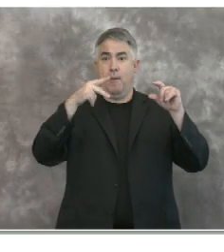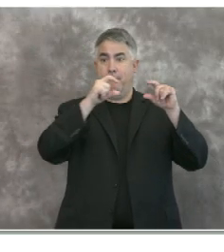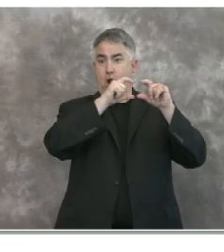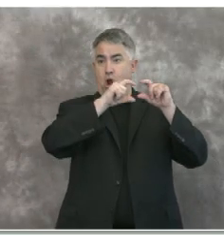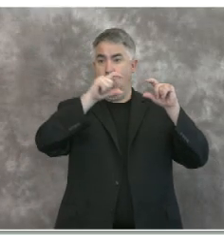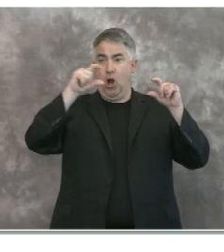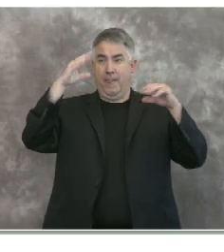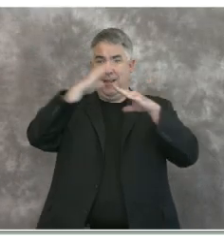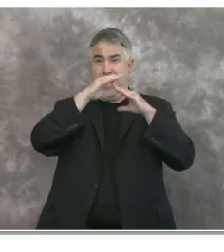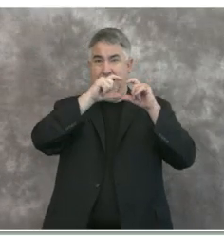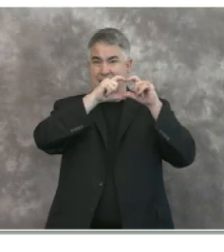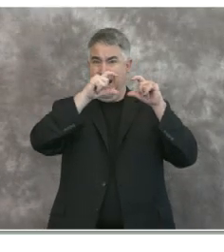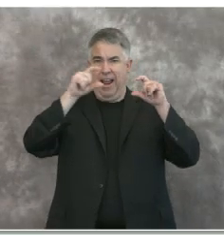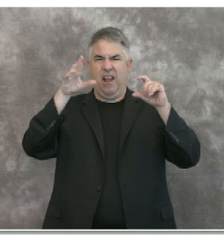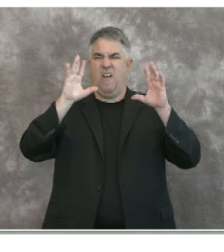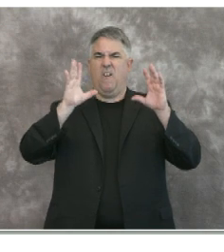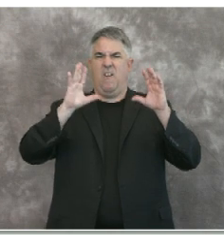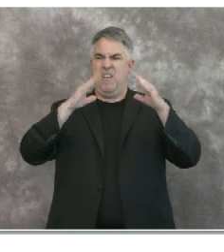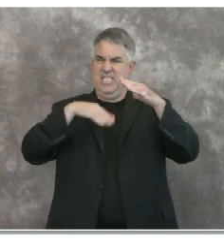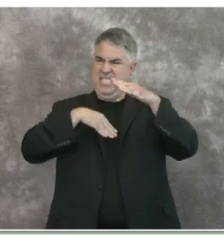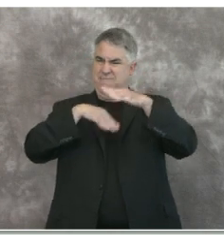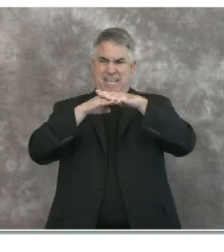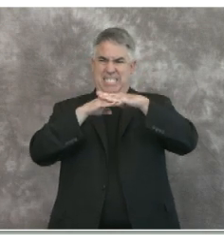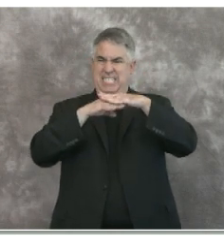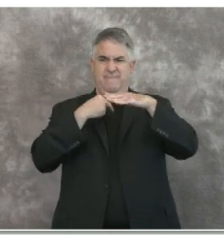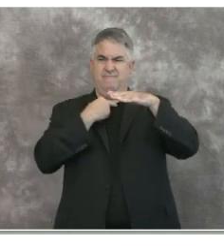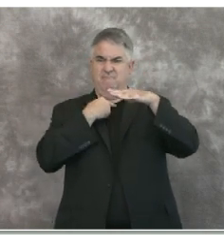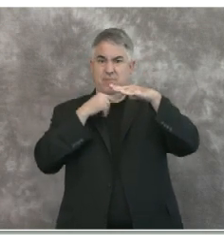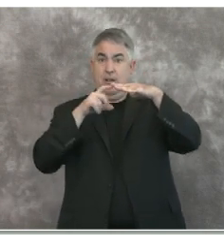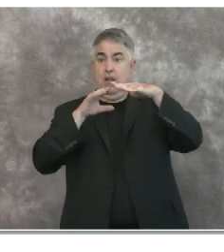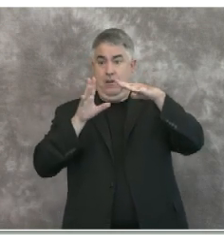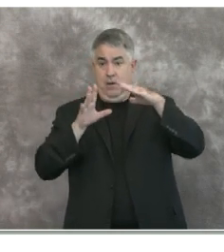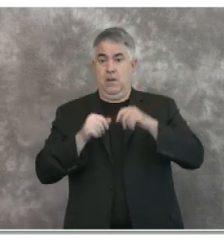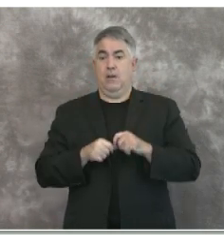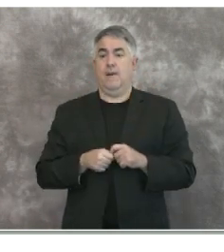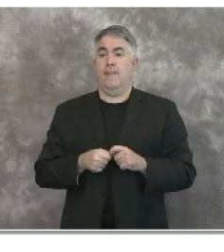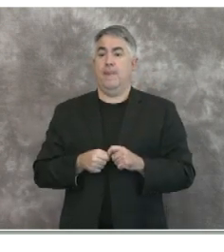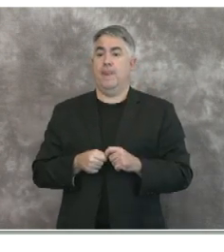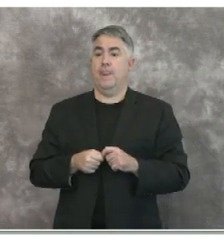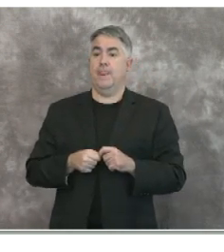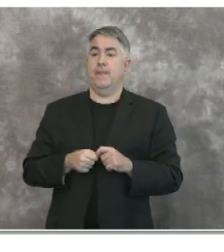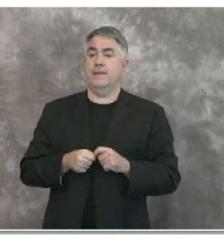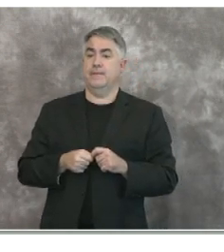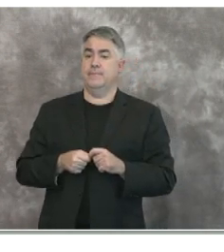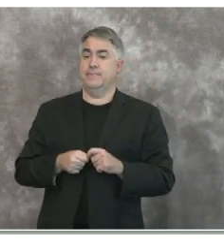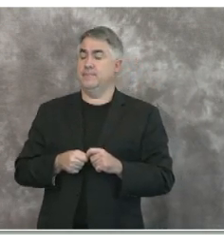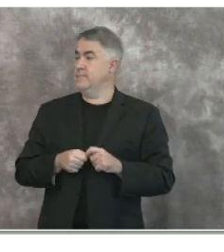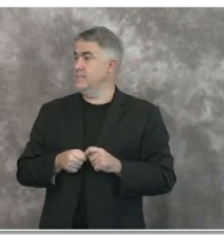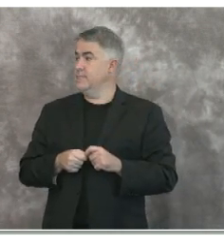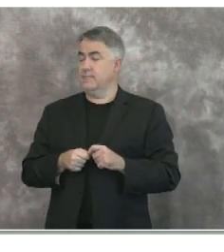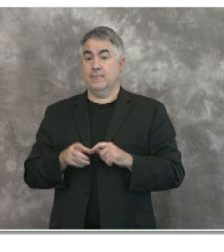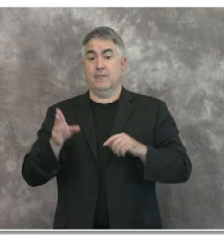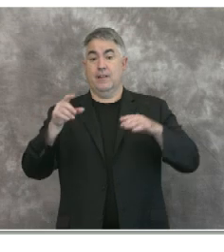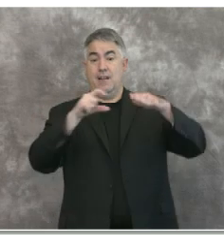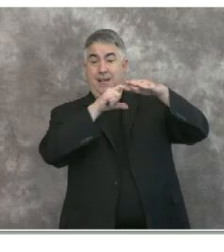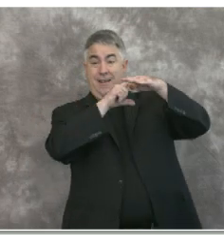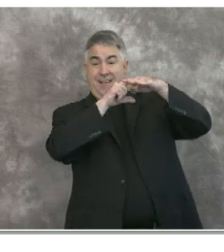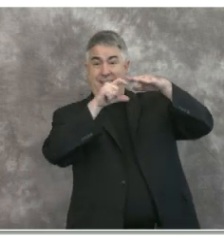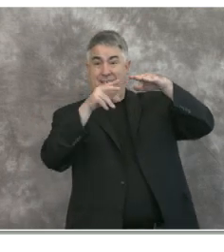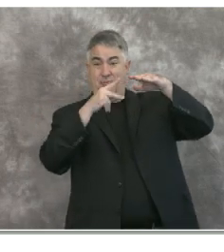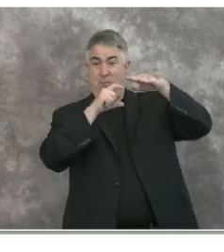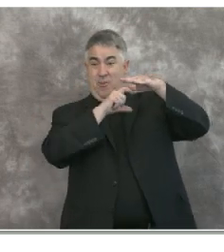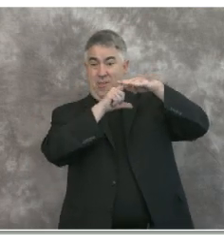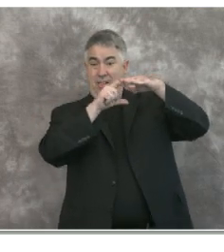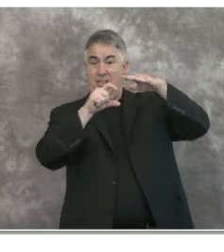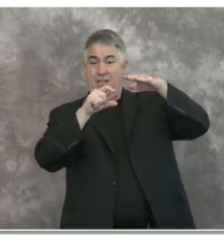shows our total, or rather our current bed capacity for all of our